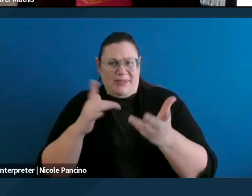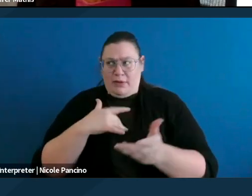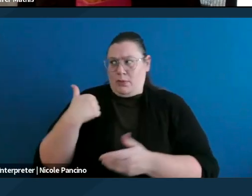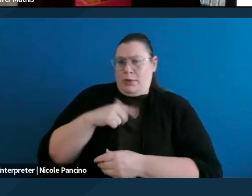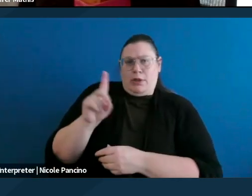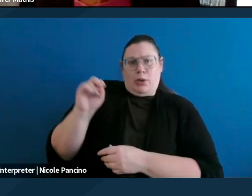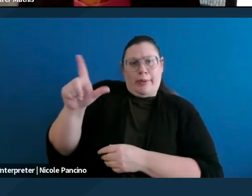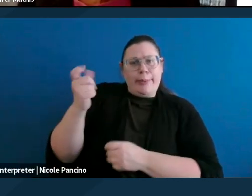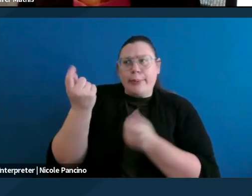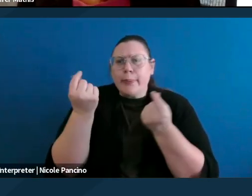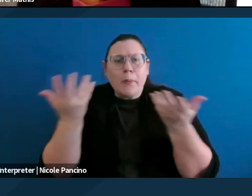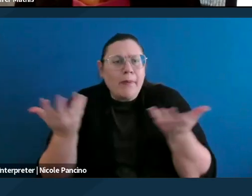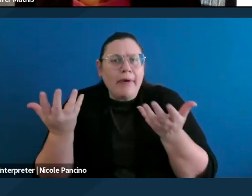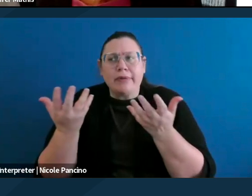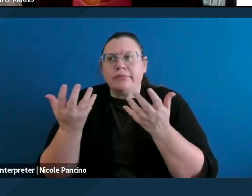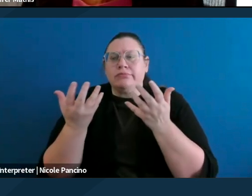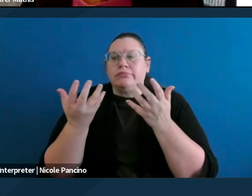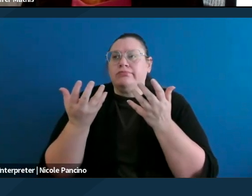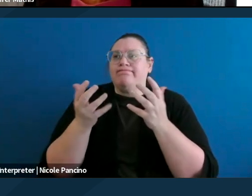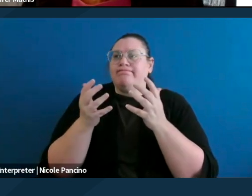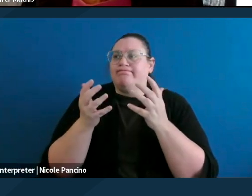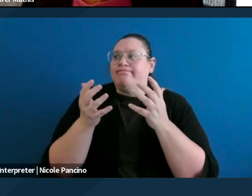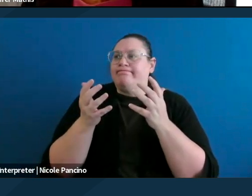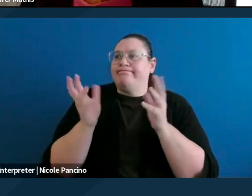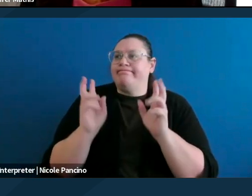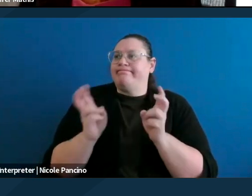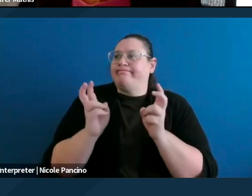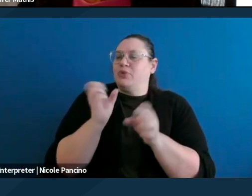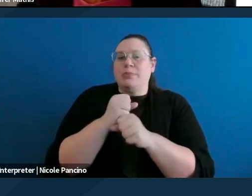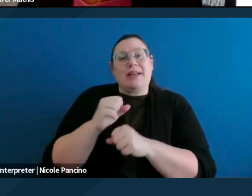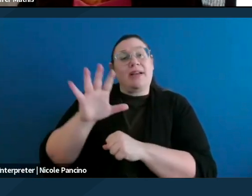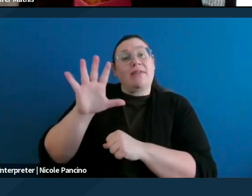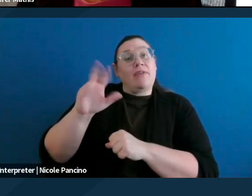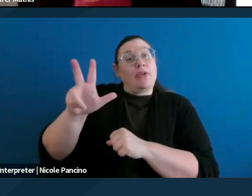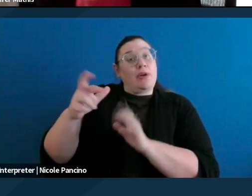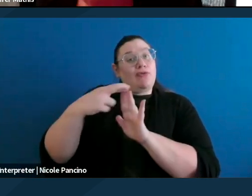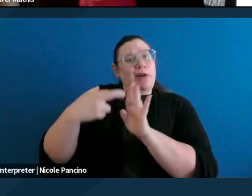do to change to update the Section 503